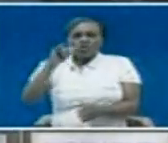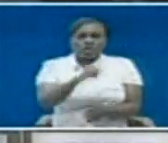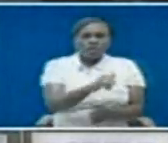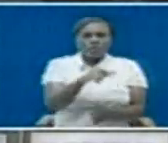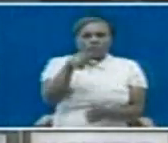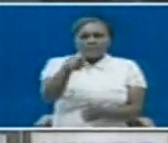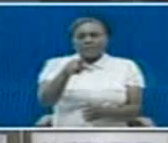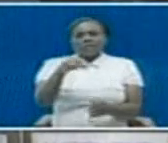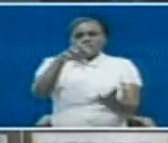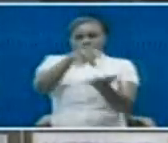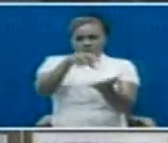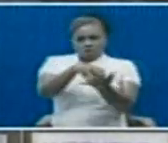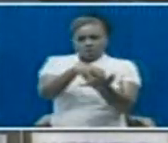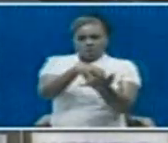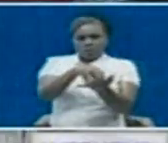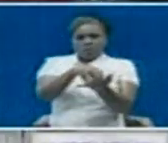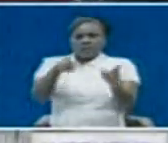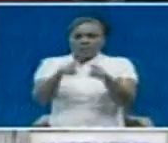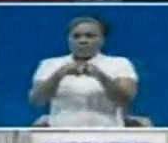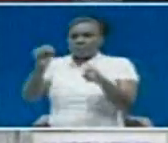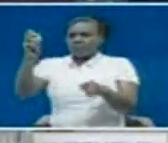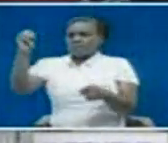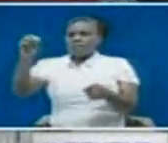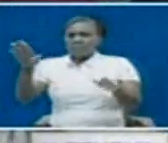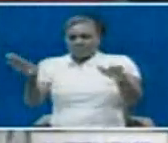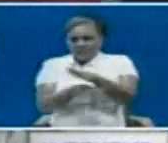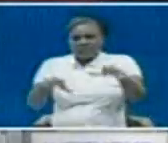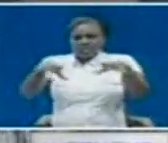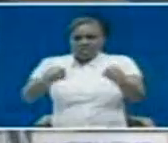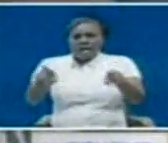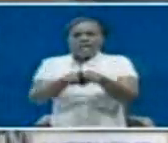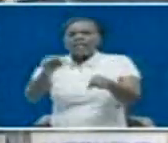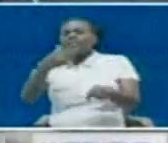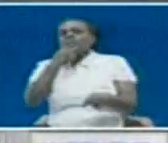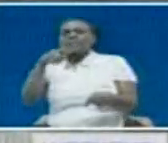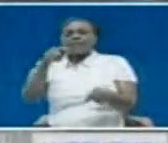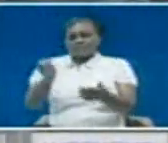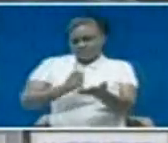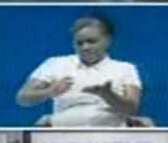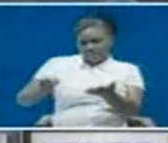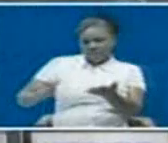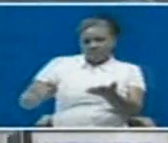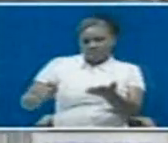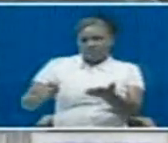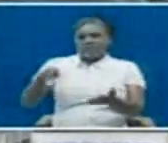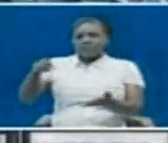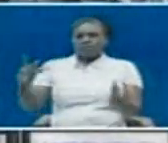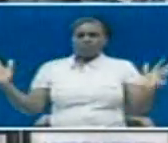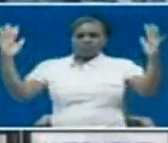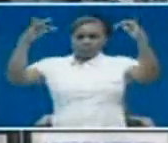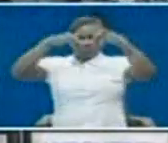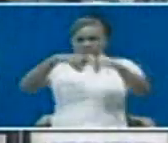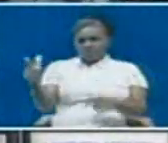trustee to the board. Samuel Maina was voted in as vice chair, while Michael Mumo became the secretary. The Guild brings together